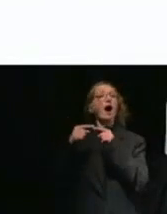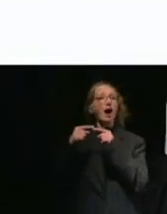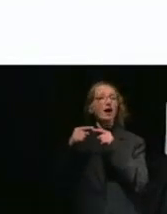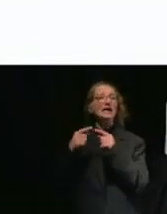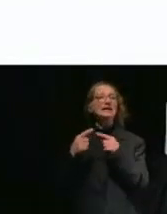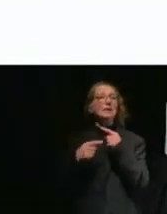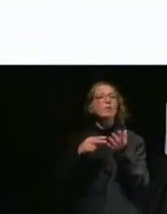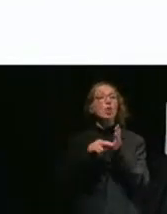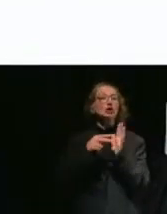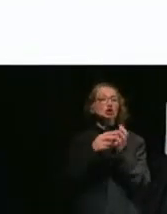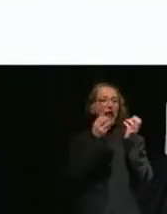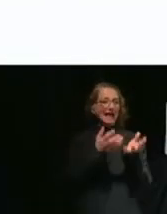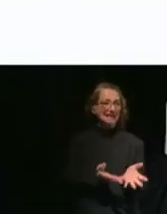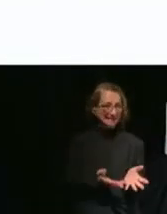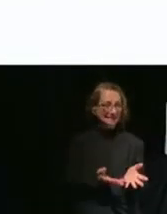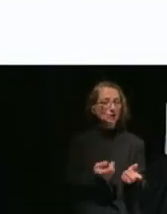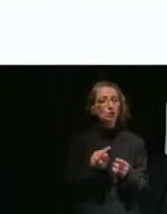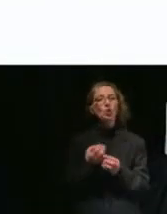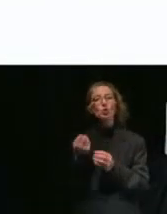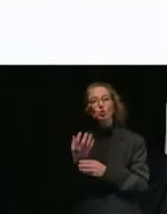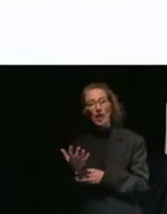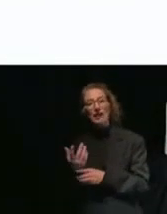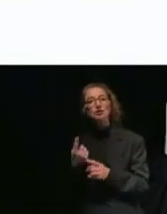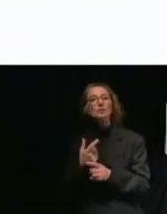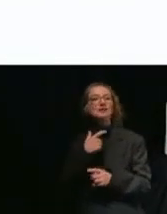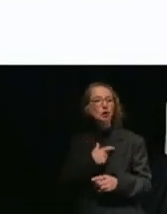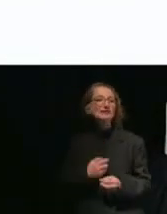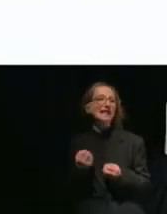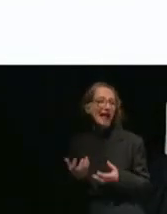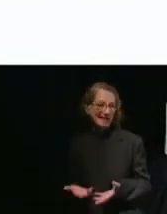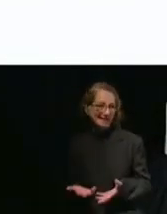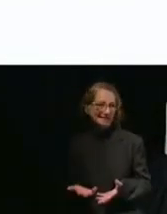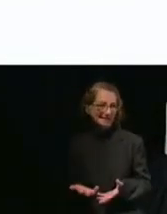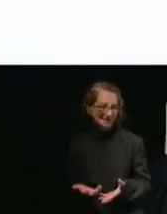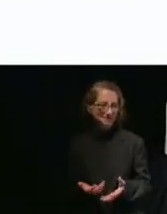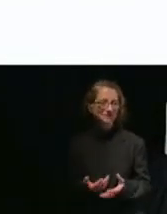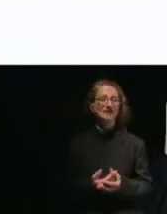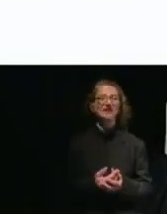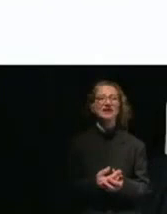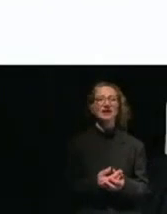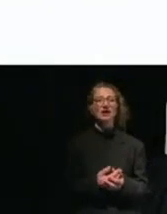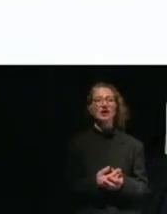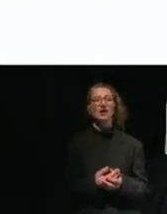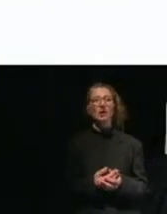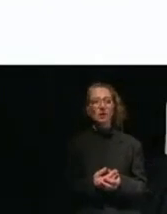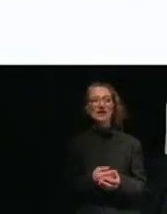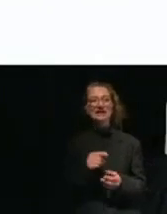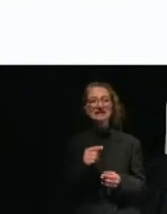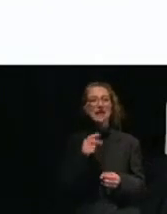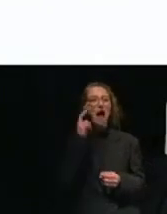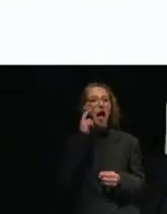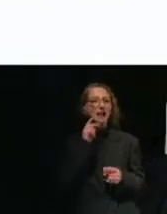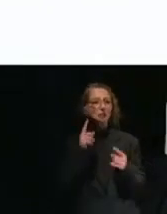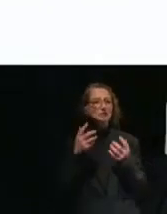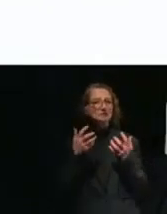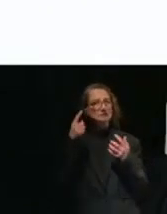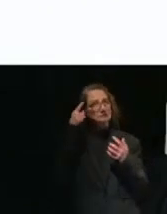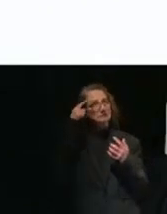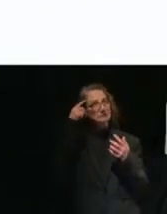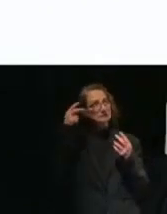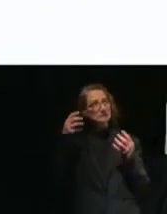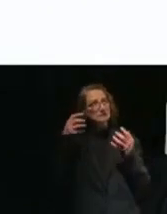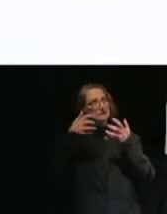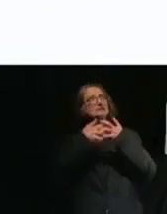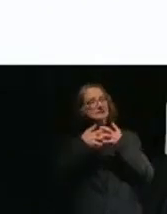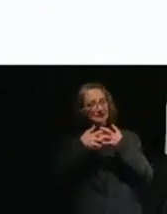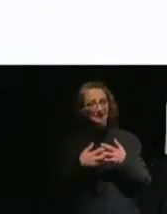event, and they all had to be composed due to the age. Margaret Thatcher became the